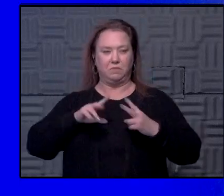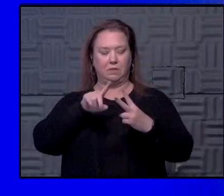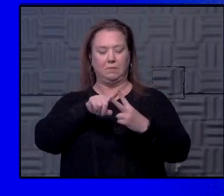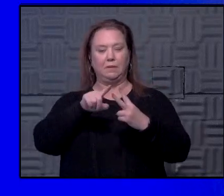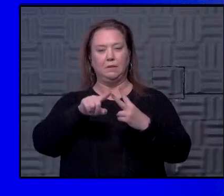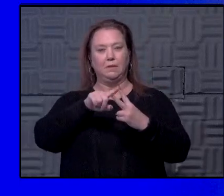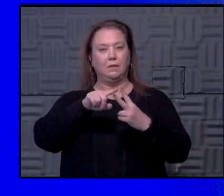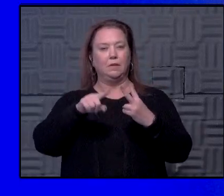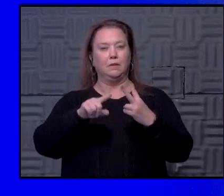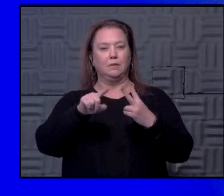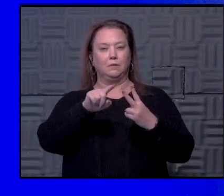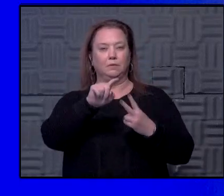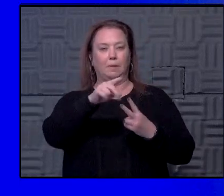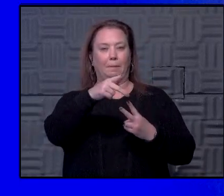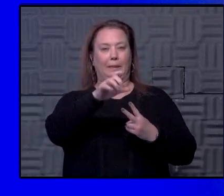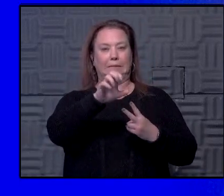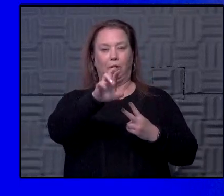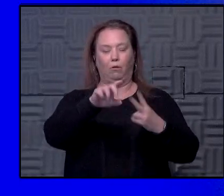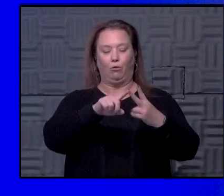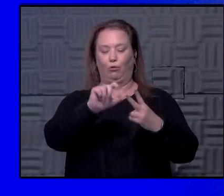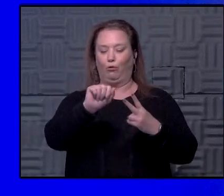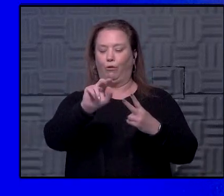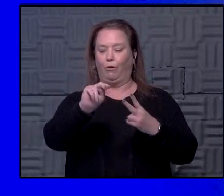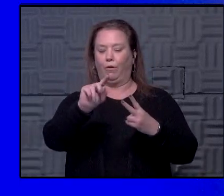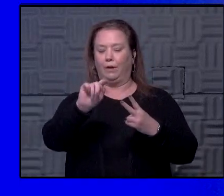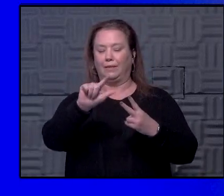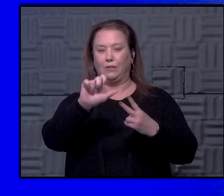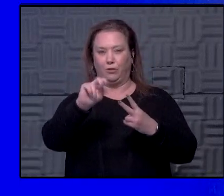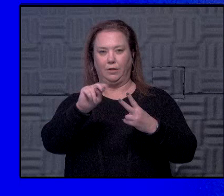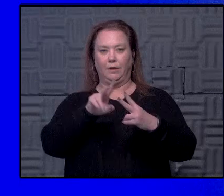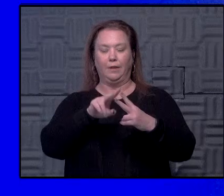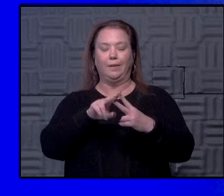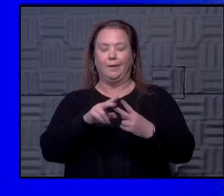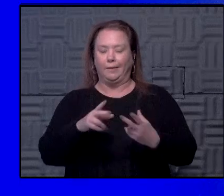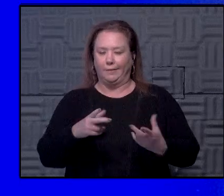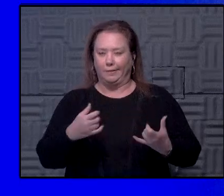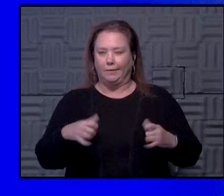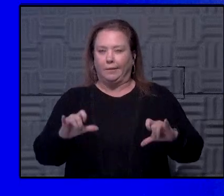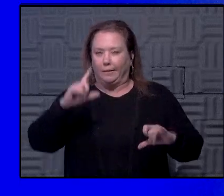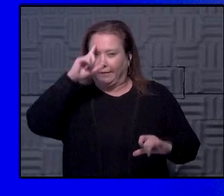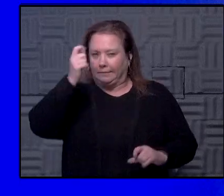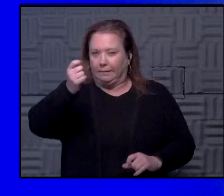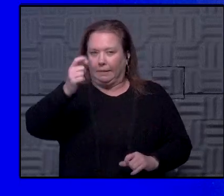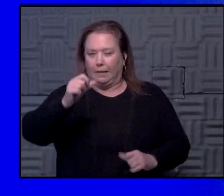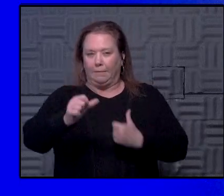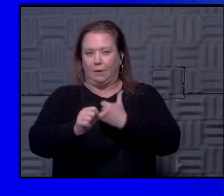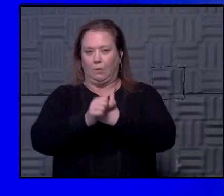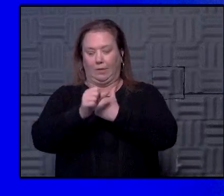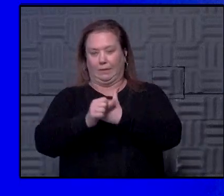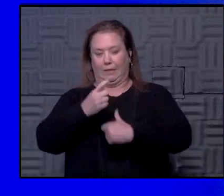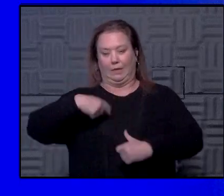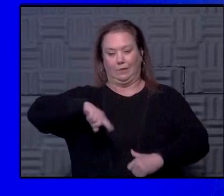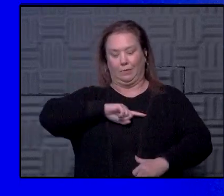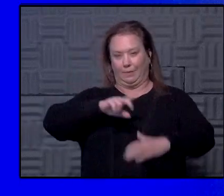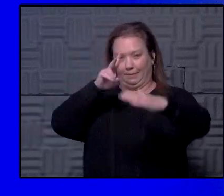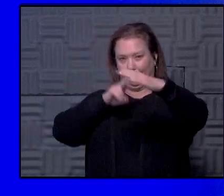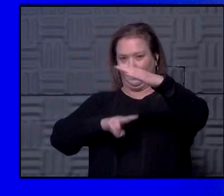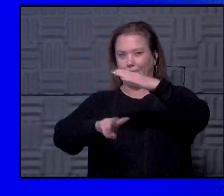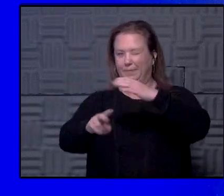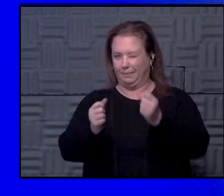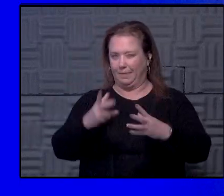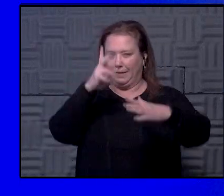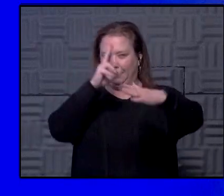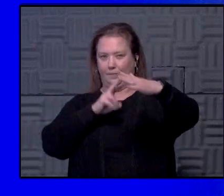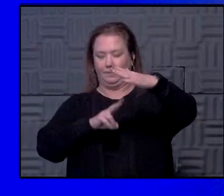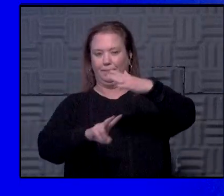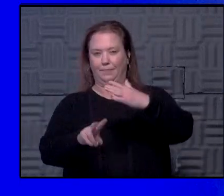So overall, I would agree with your first assessment of that. I think it's risky, especially now as we all predict, and there has been a lot of predictions,